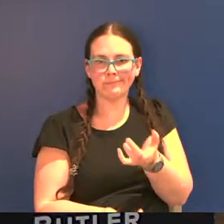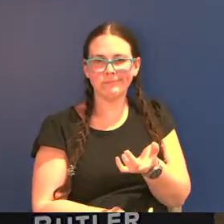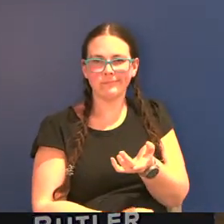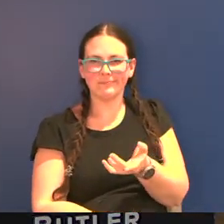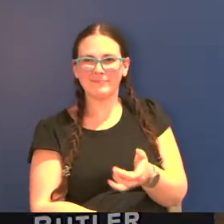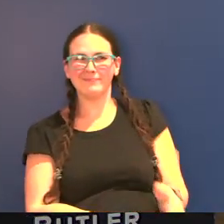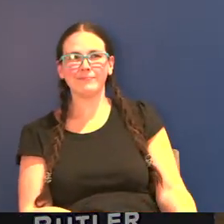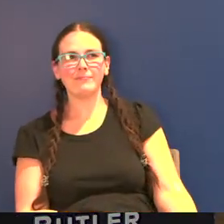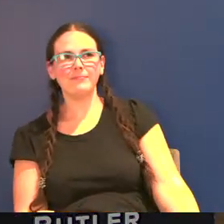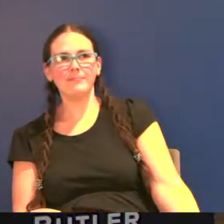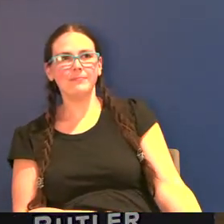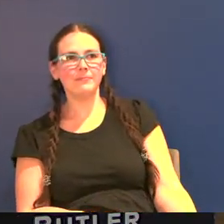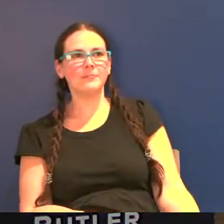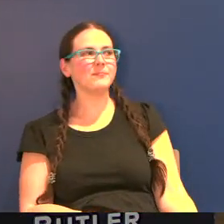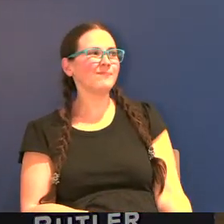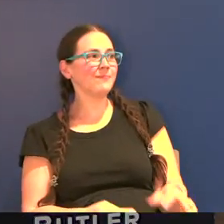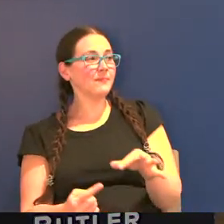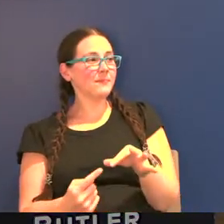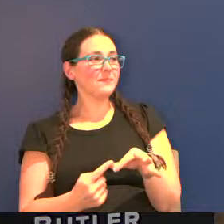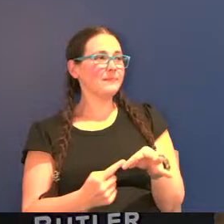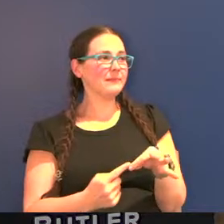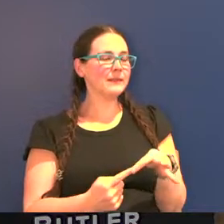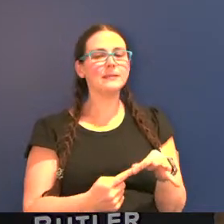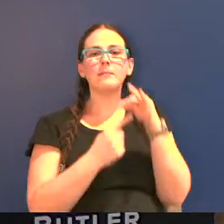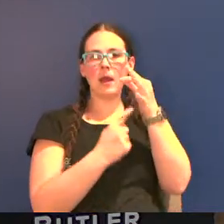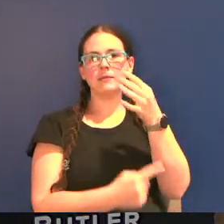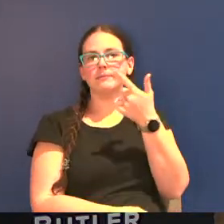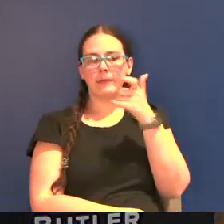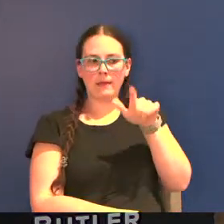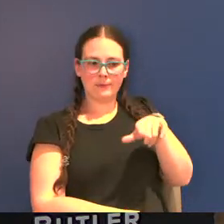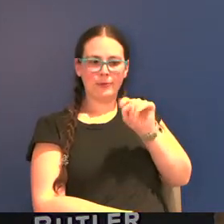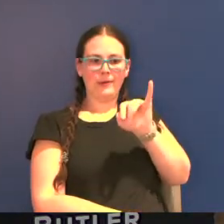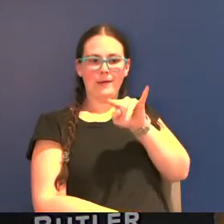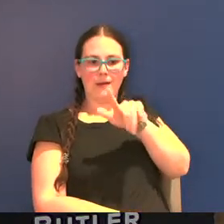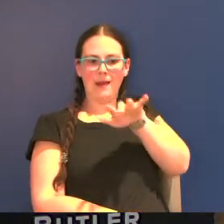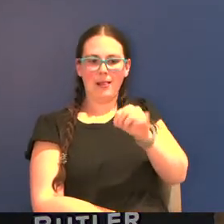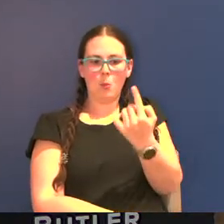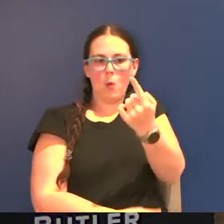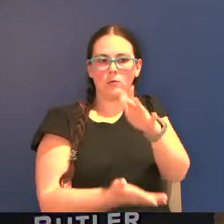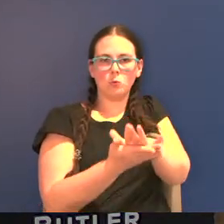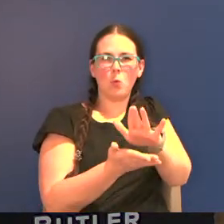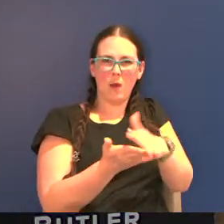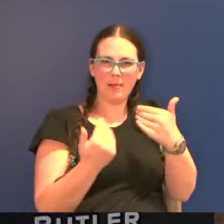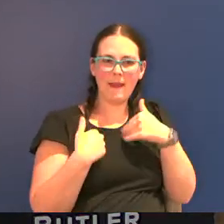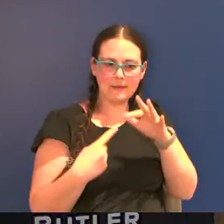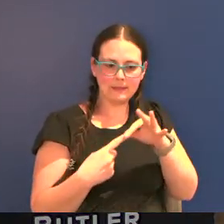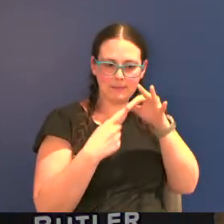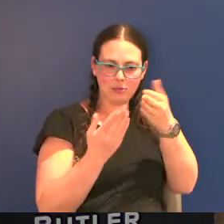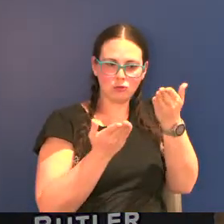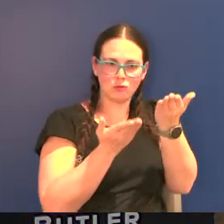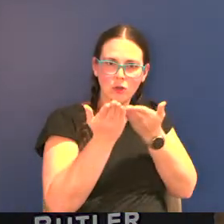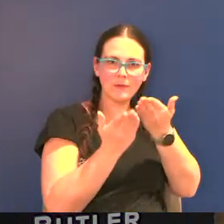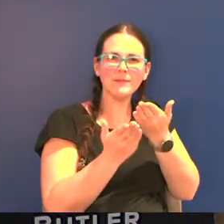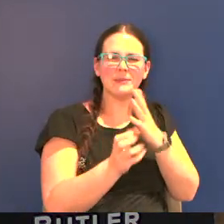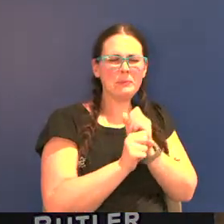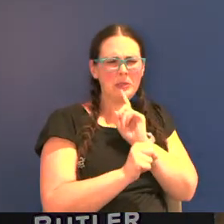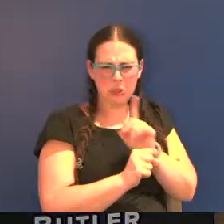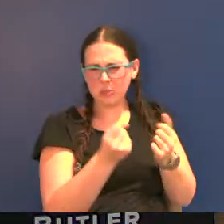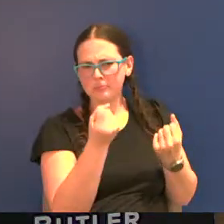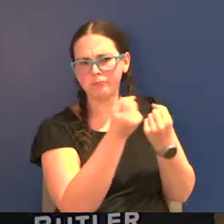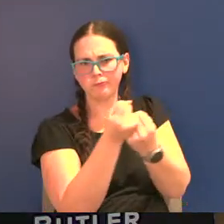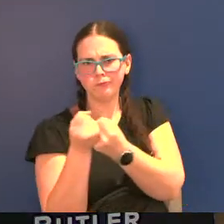So especially, like I said, being a Title I school and having special services, I think it's important to take that